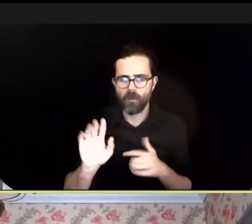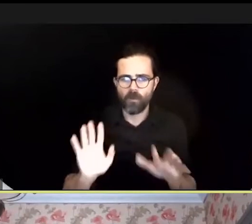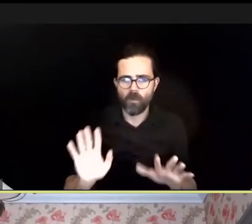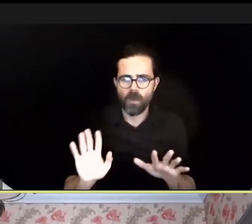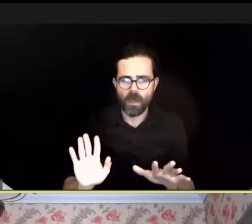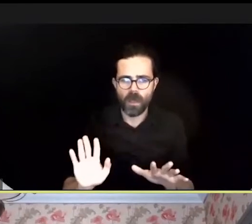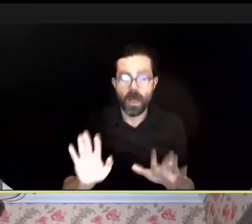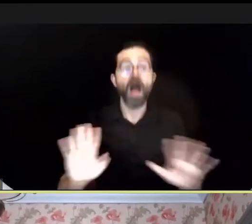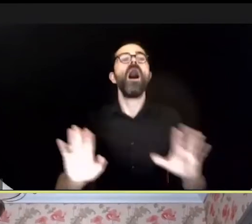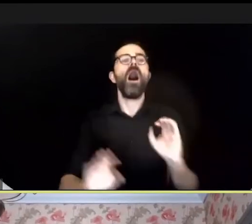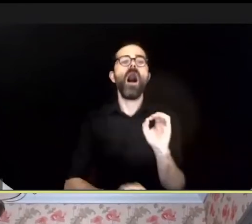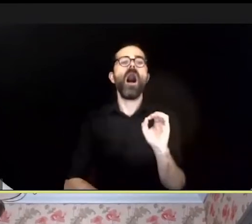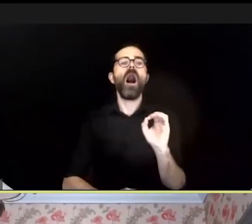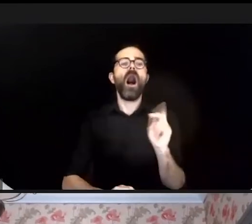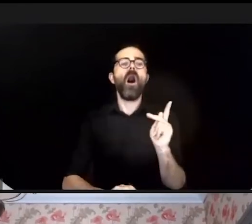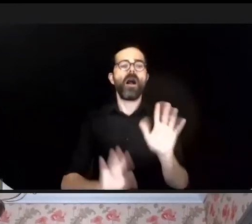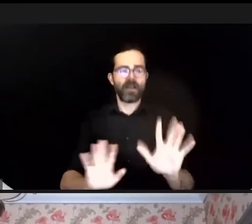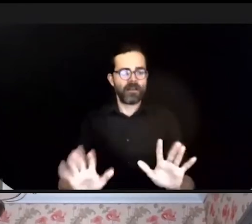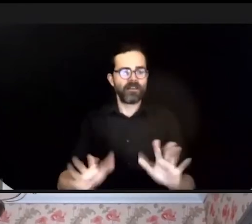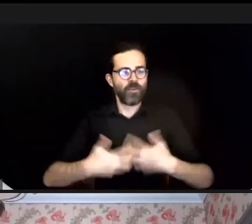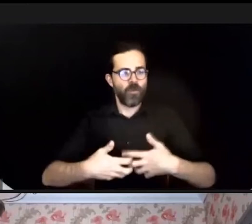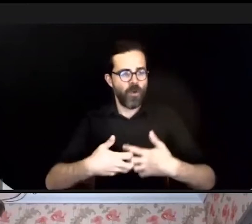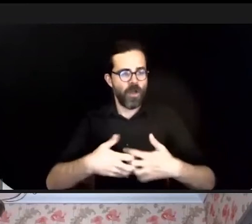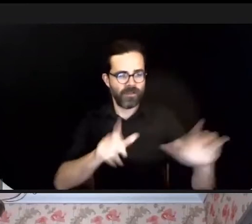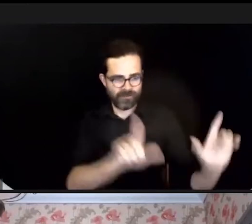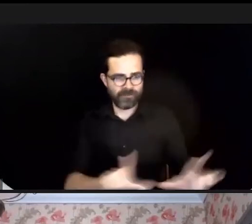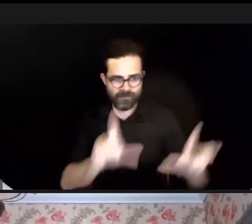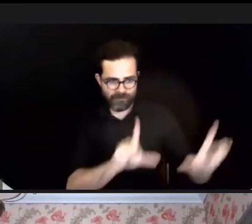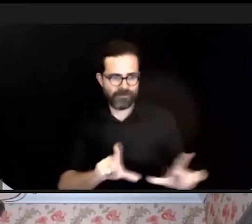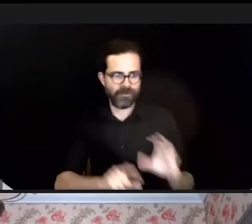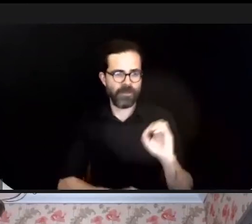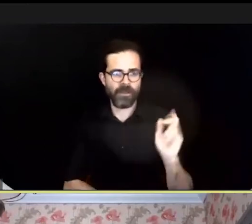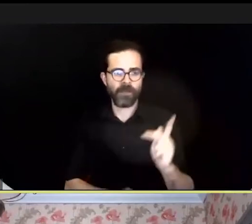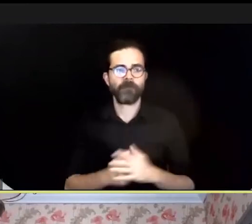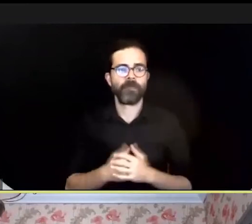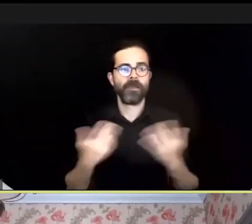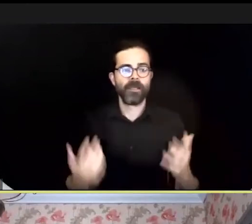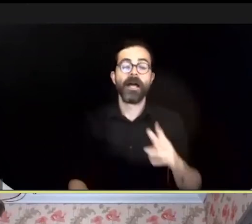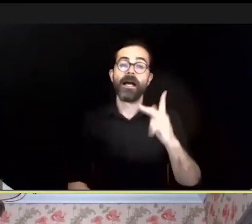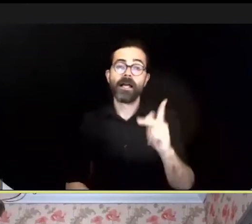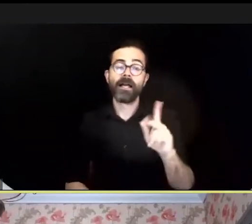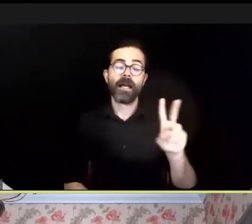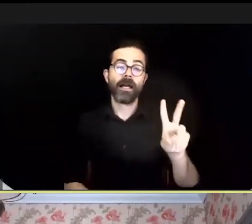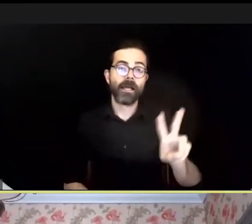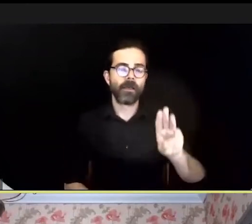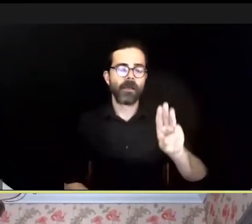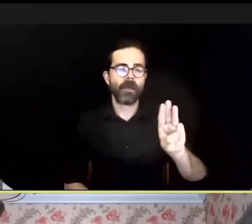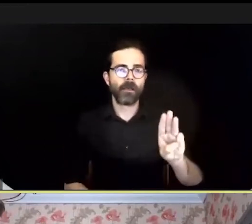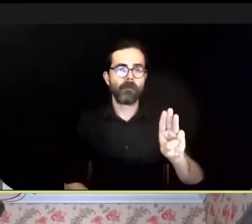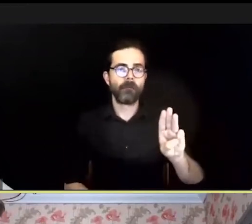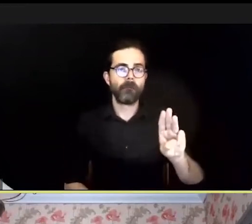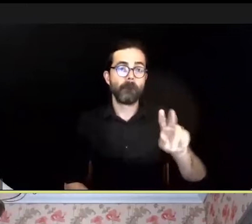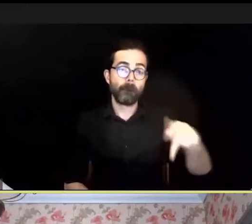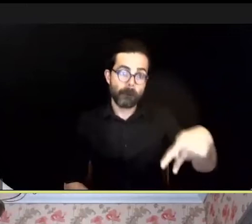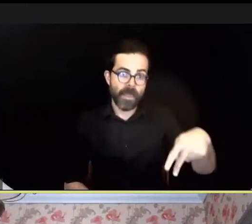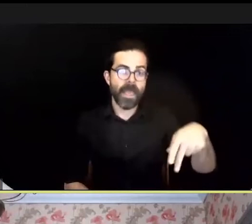oh, okay, now it's working, yeah. So the KVPS is Service Foundation for People with Intellectual Disability,